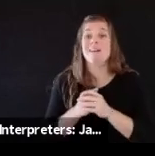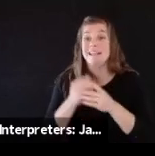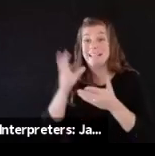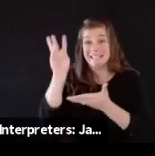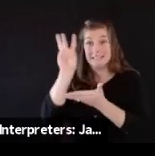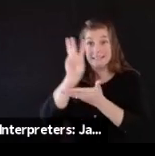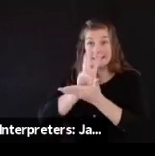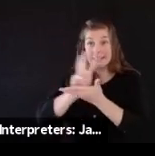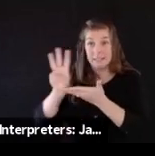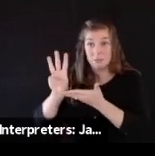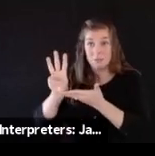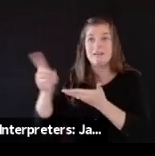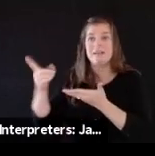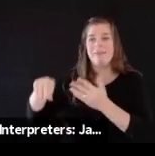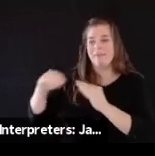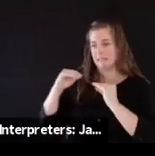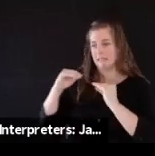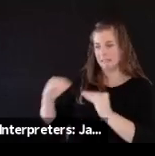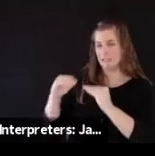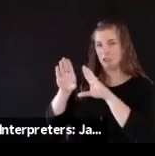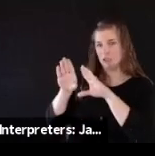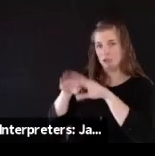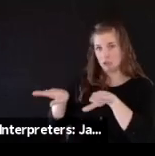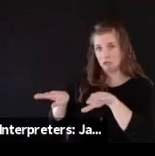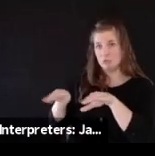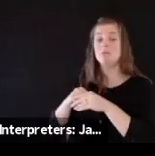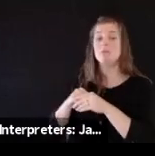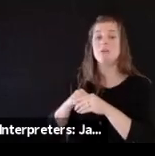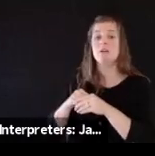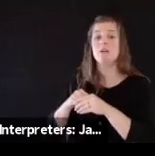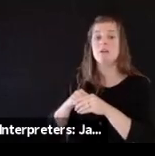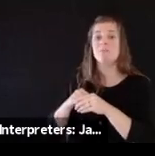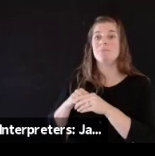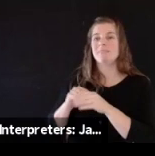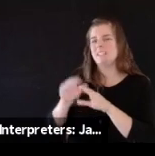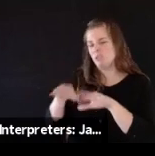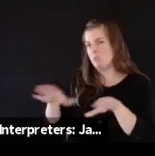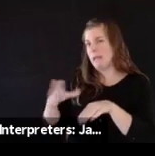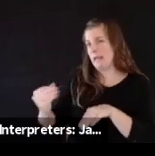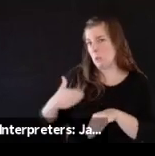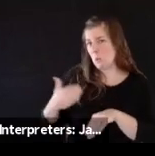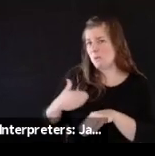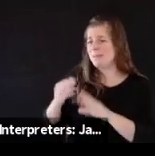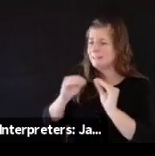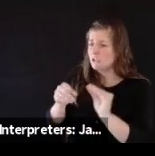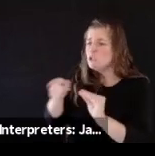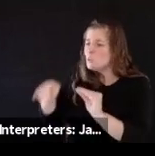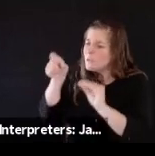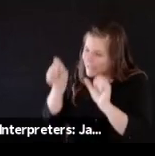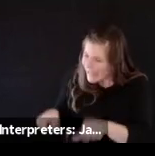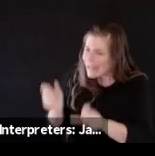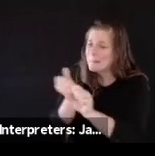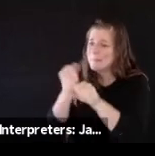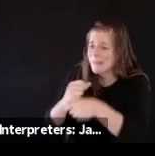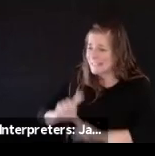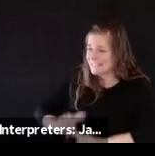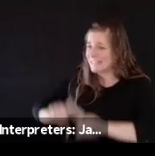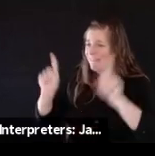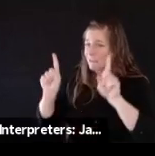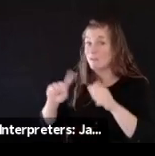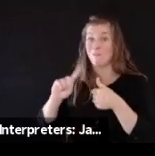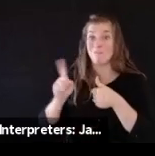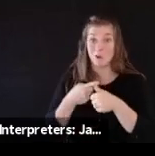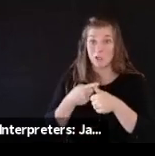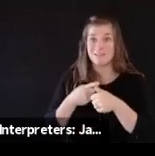weeks, they teach children and they teach their youth that they can make a difference. Week 1 is in their self.